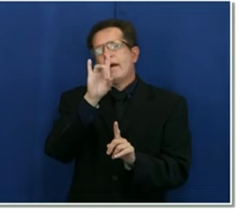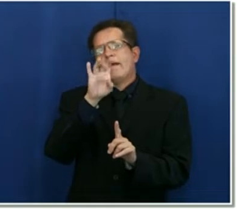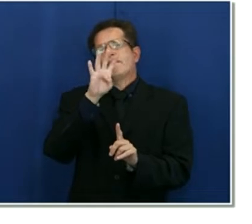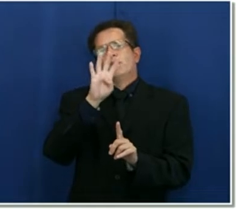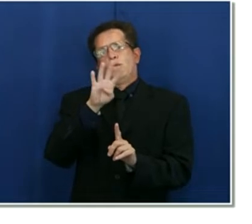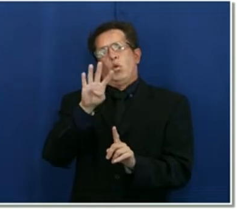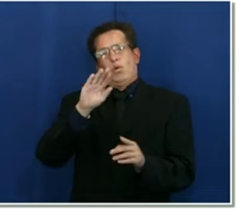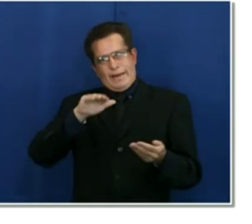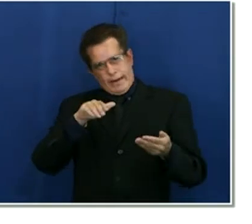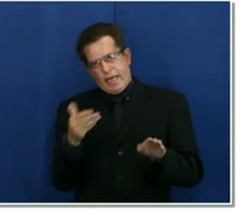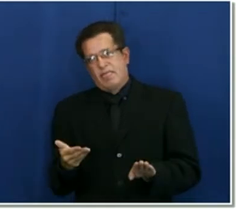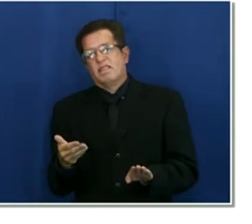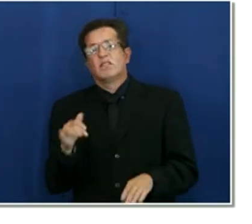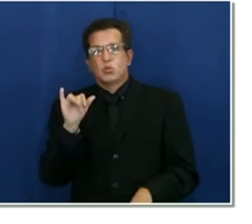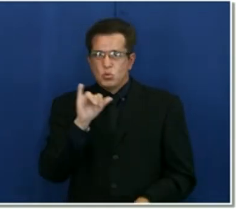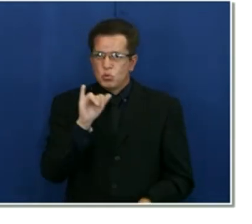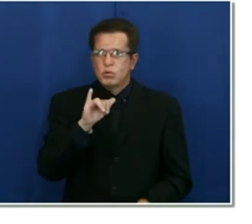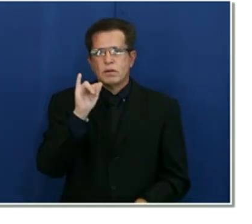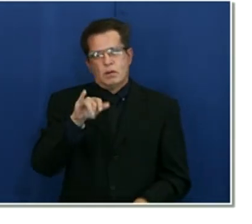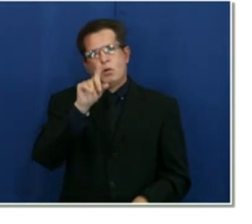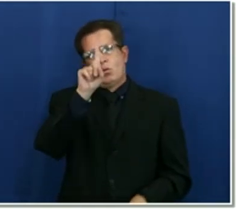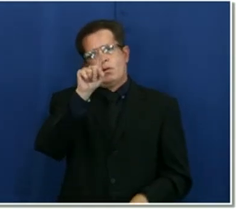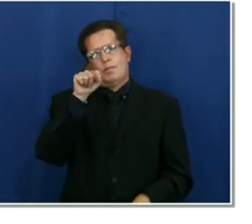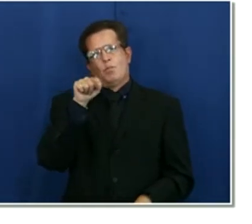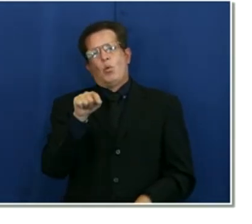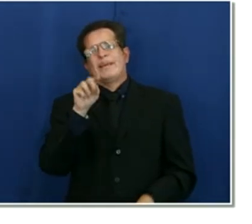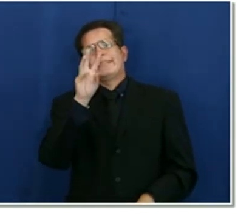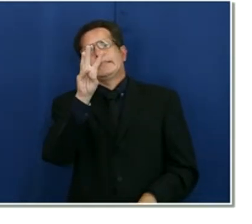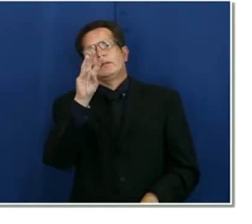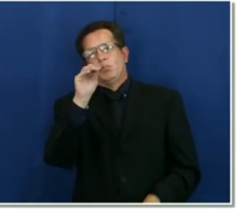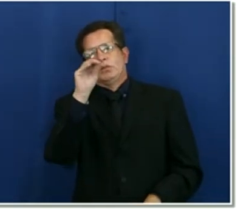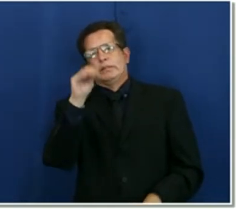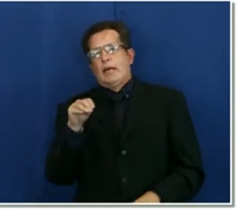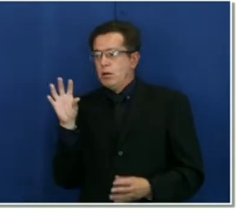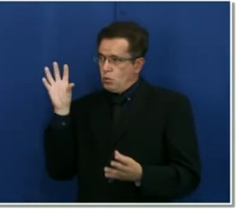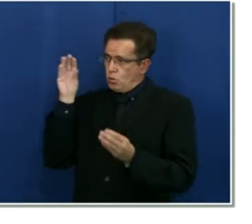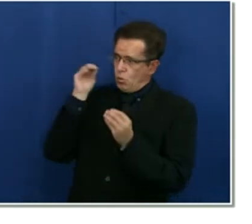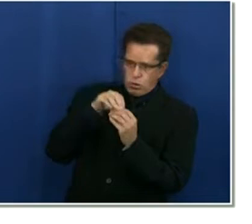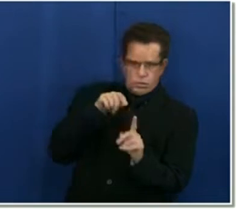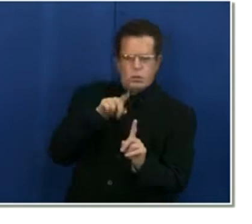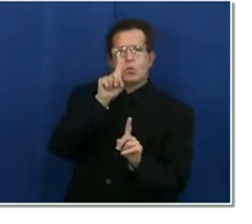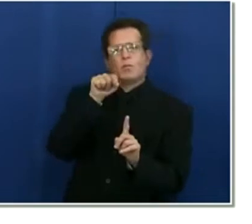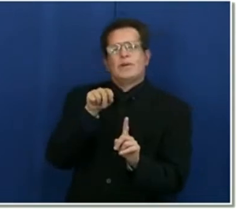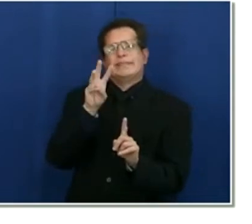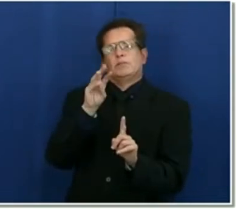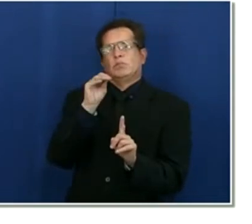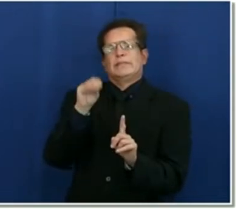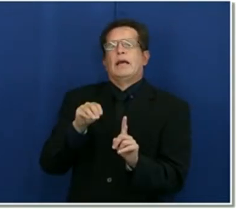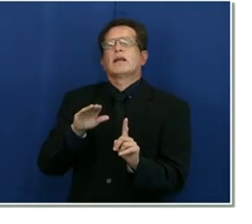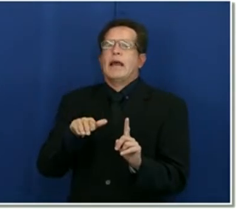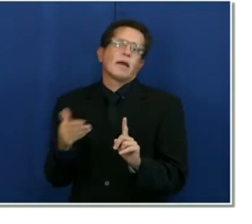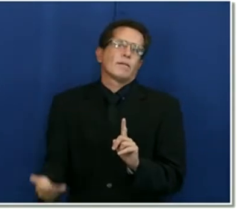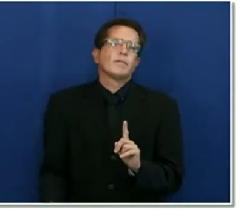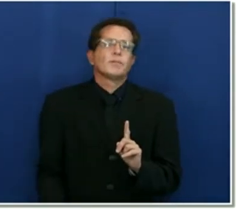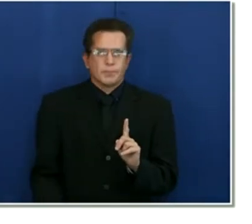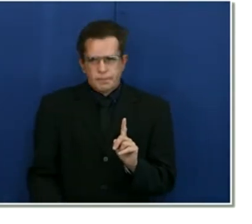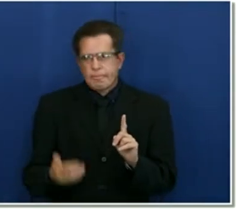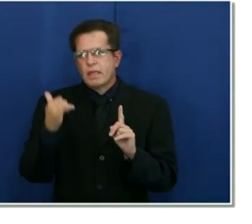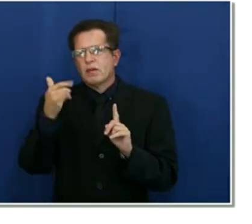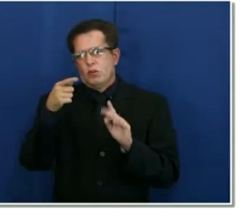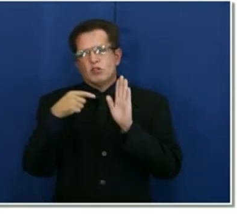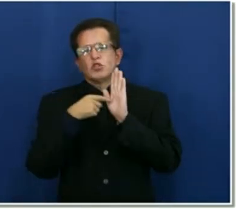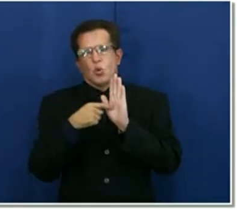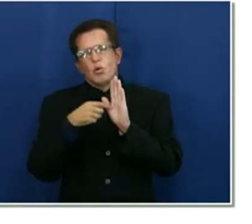844 deaths, which represents 1.6% of the total number of cases. Now, focusing on demographics related